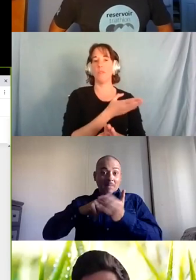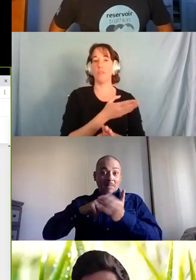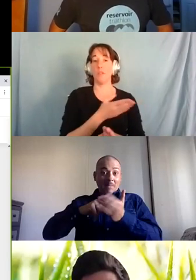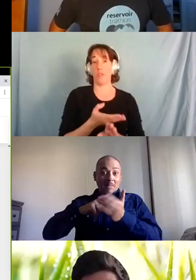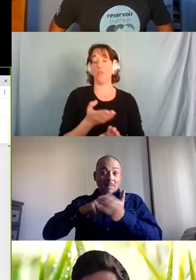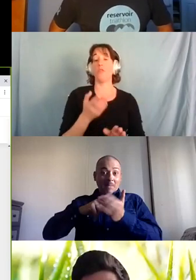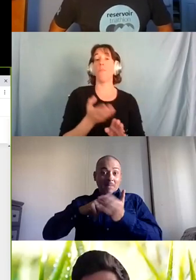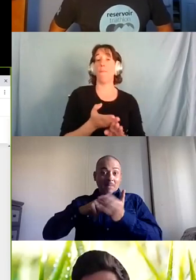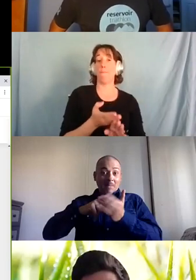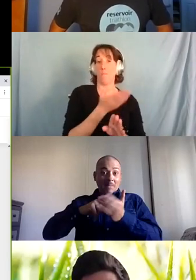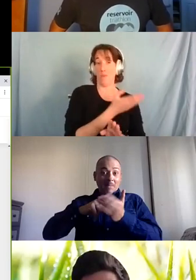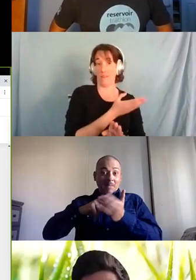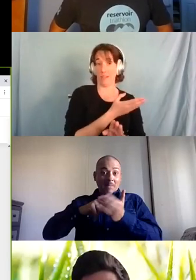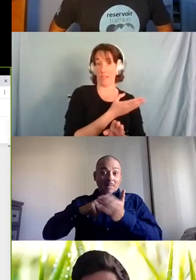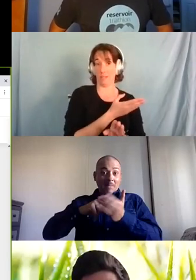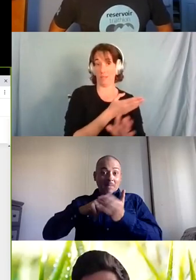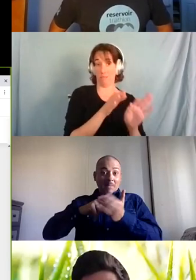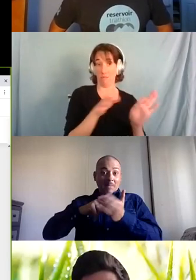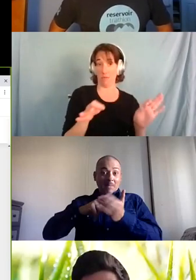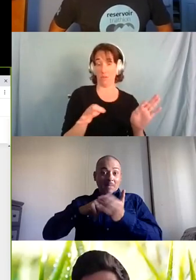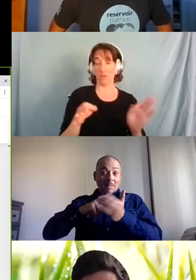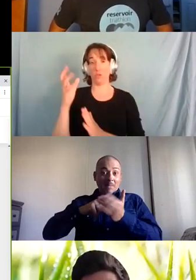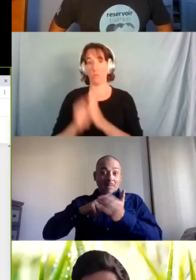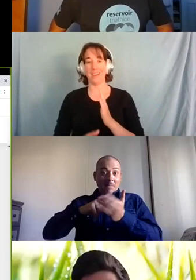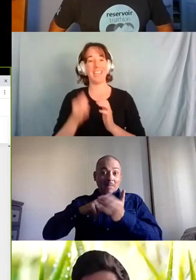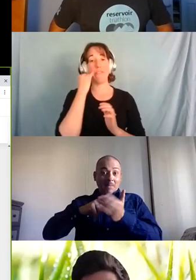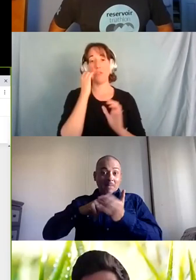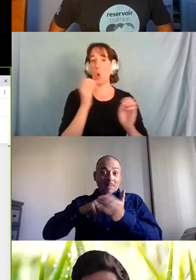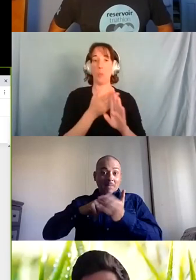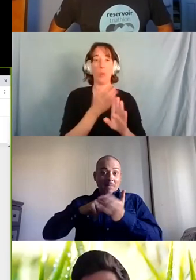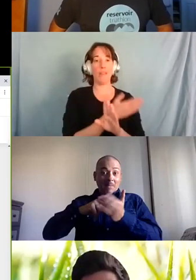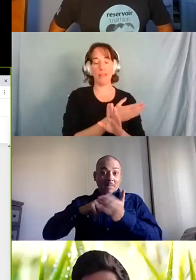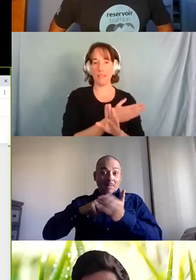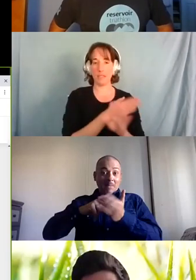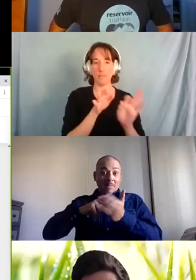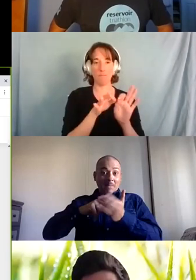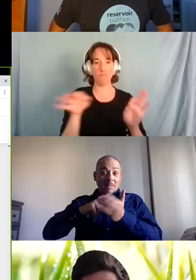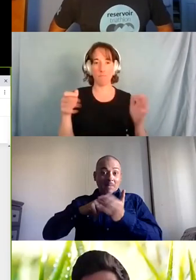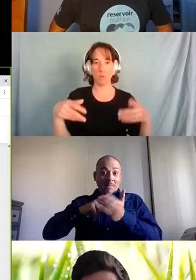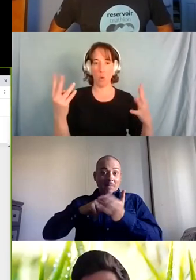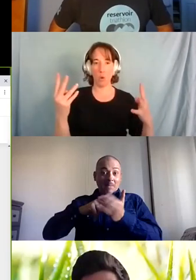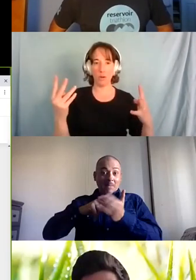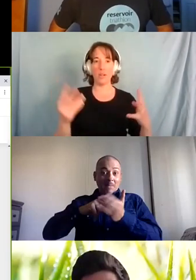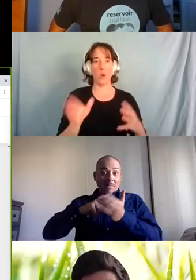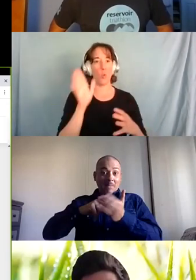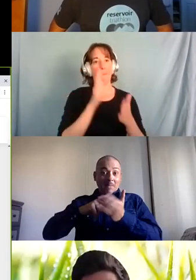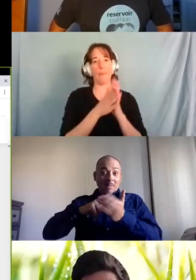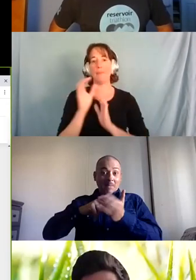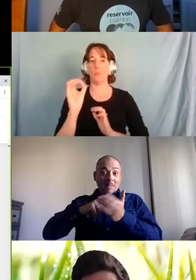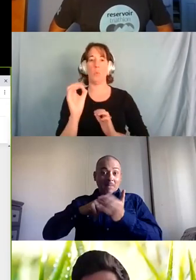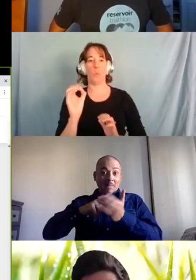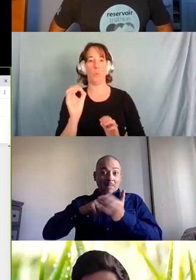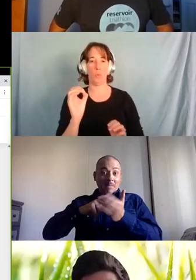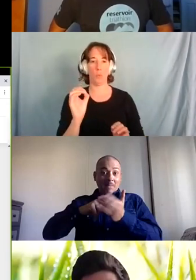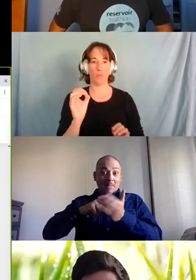And if there is no previous, you just start it out, it just zeroes out the X. Mm-hmm. And I guess you can see it